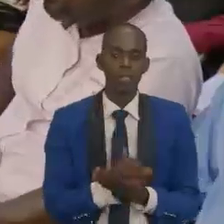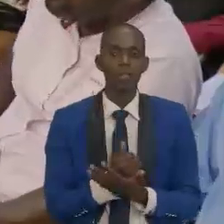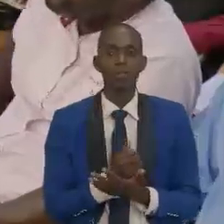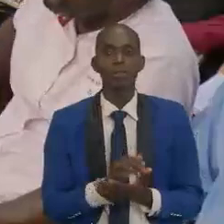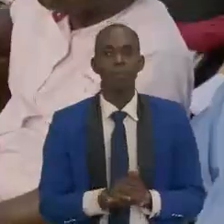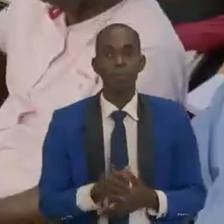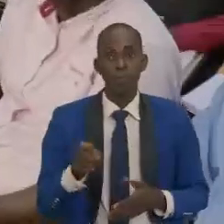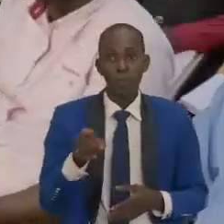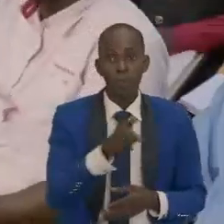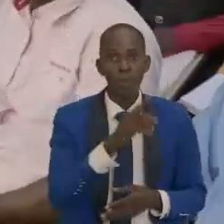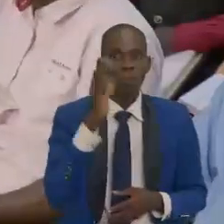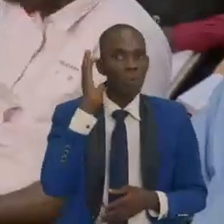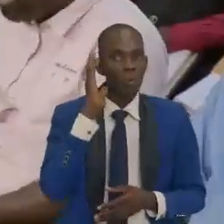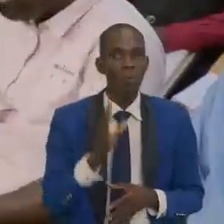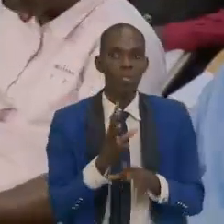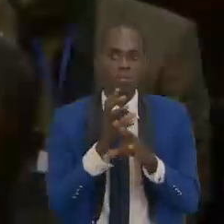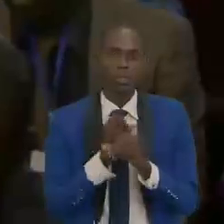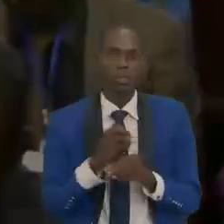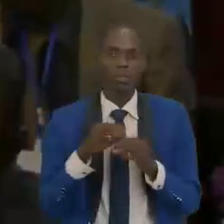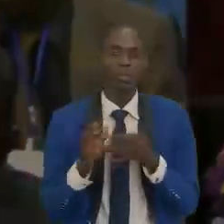You will receive.